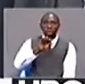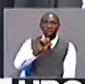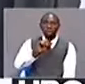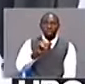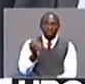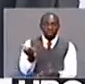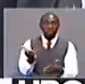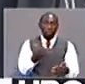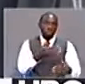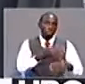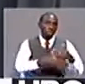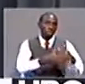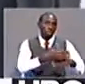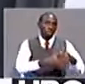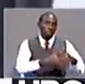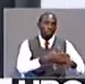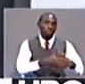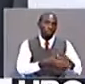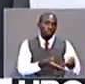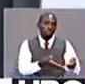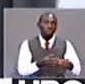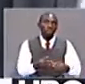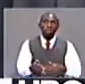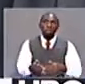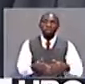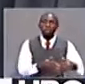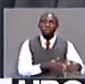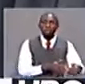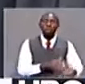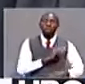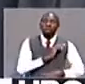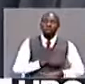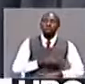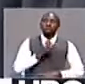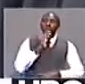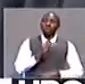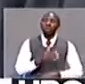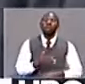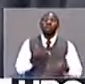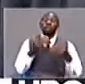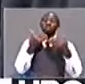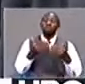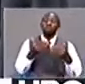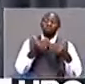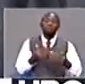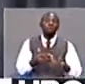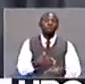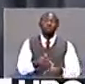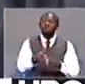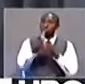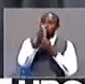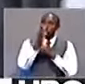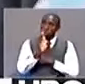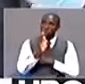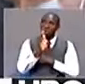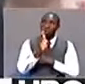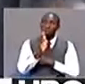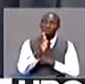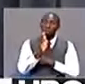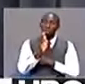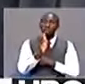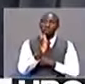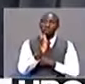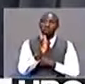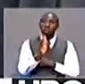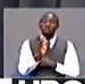Madam Speaker, first of all, I want to thank God that he made